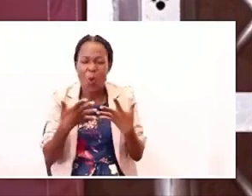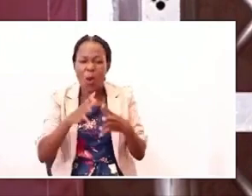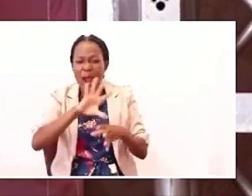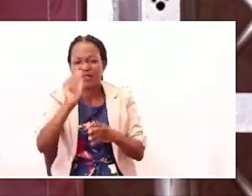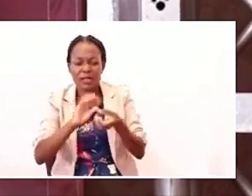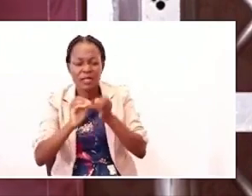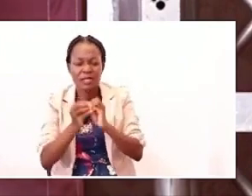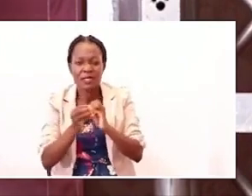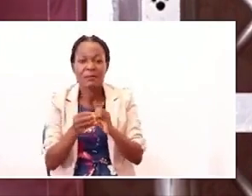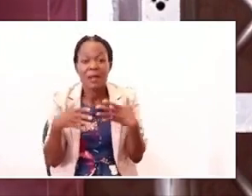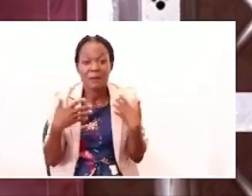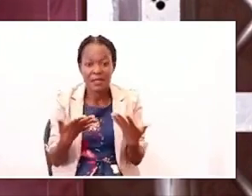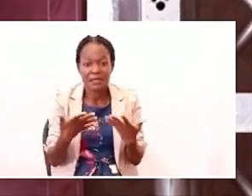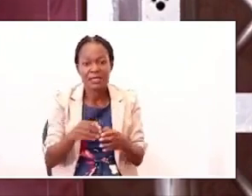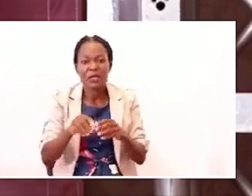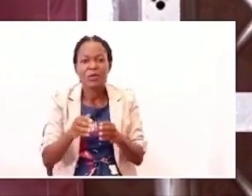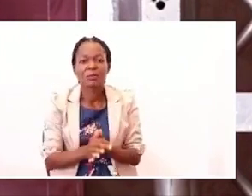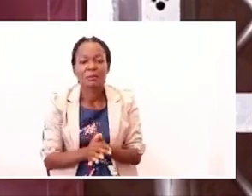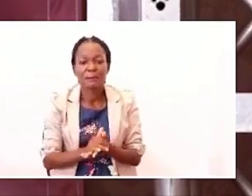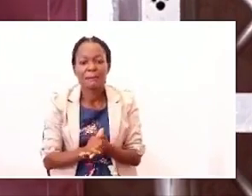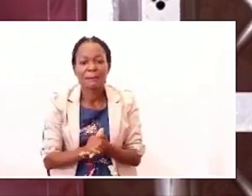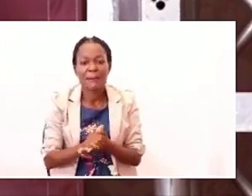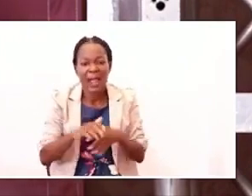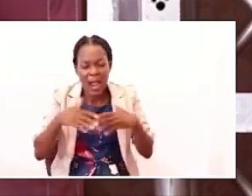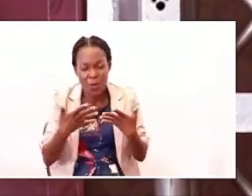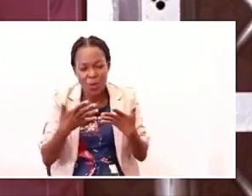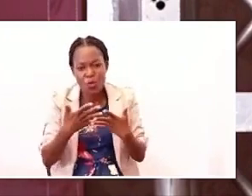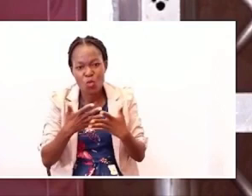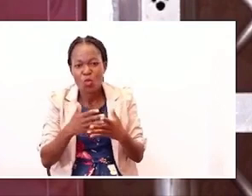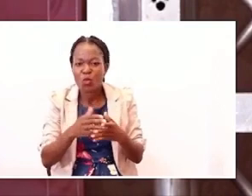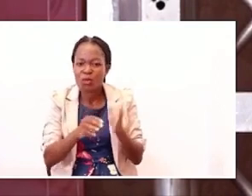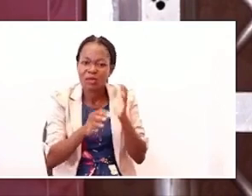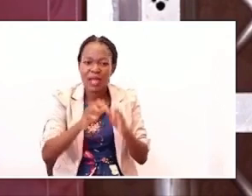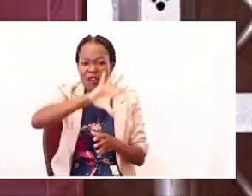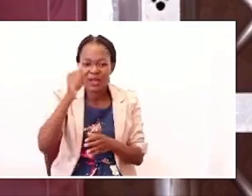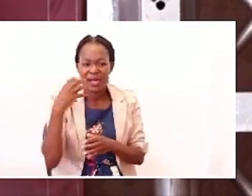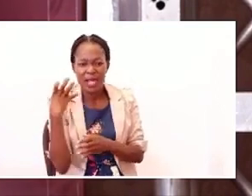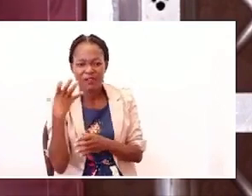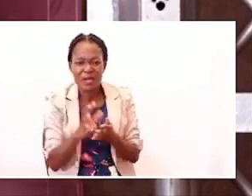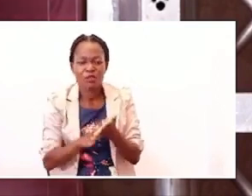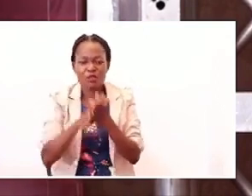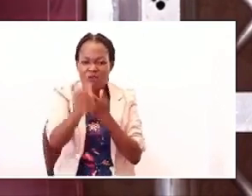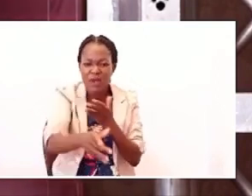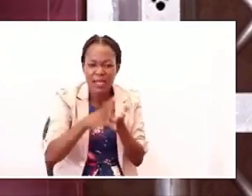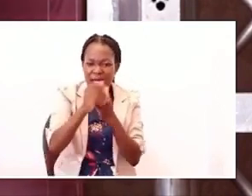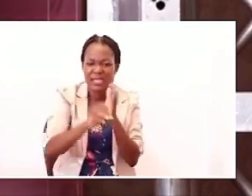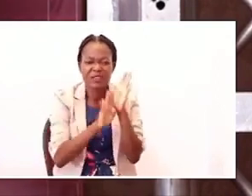a direct limitation on the ability of those African governments to finance